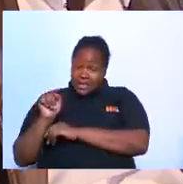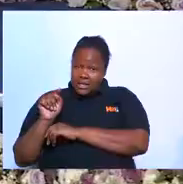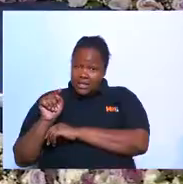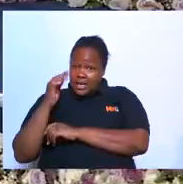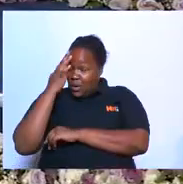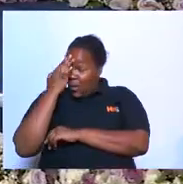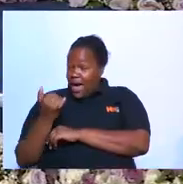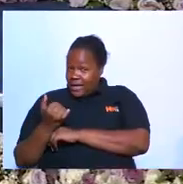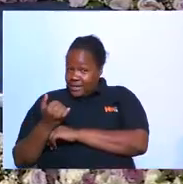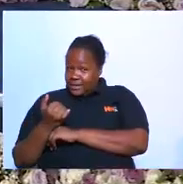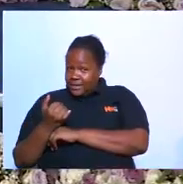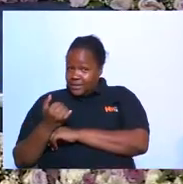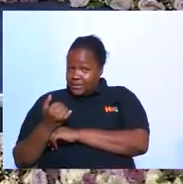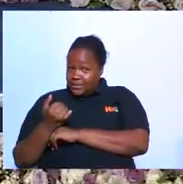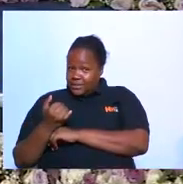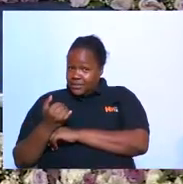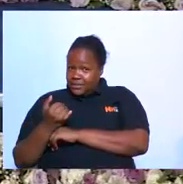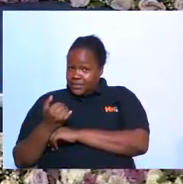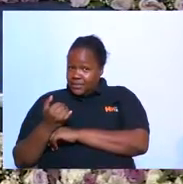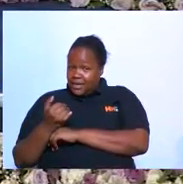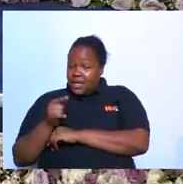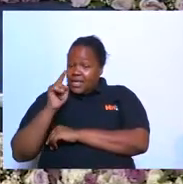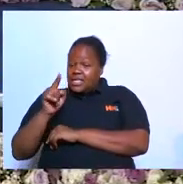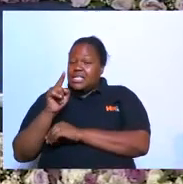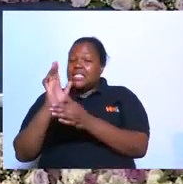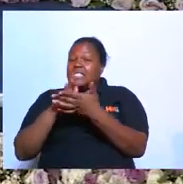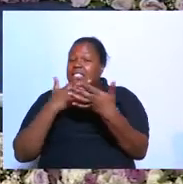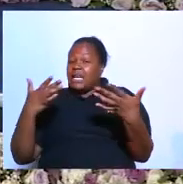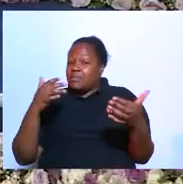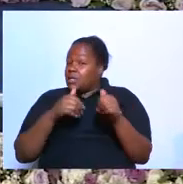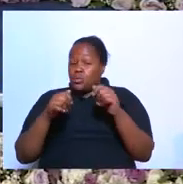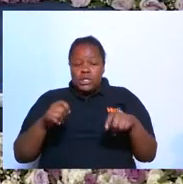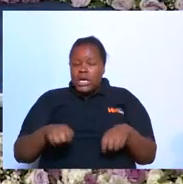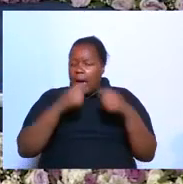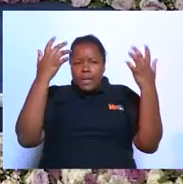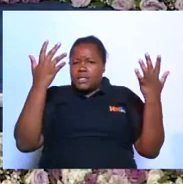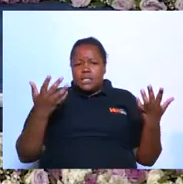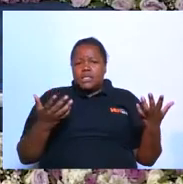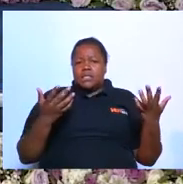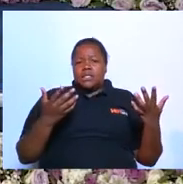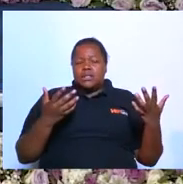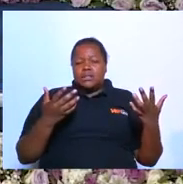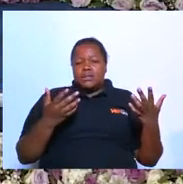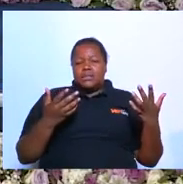why it is something which just happens